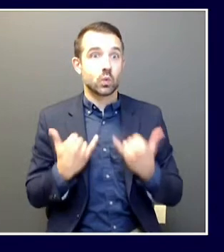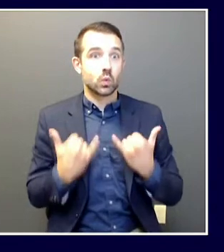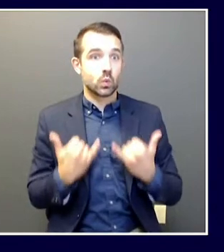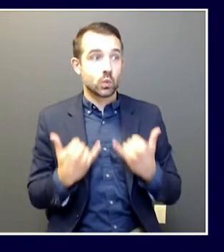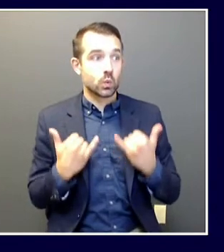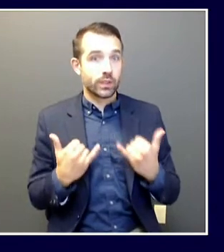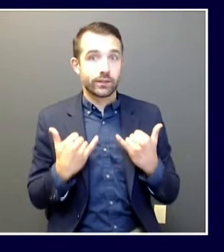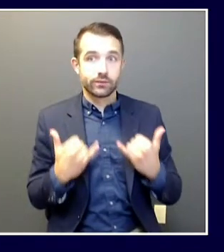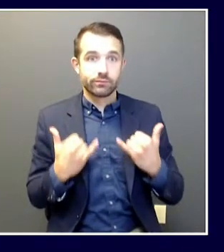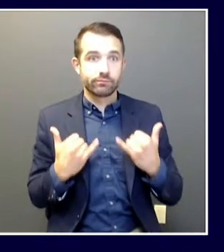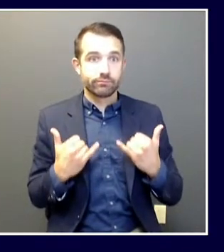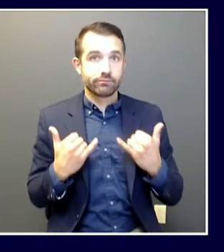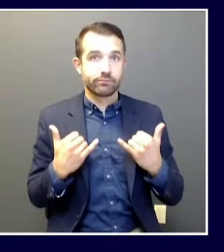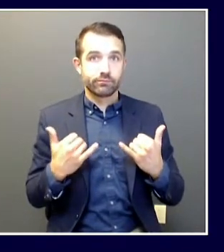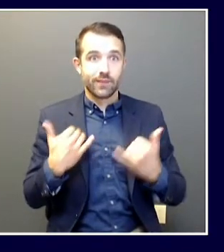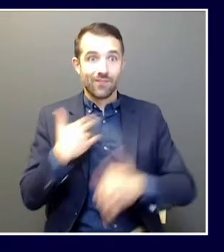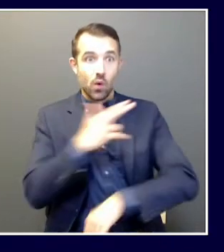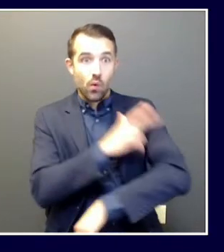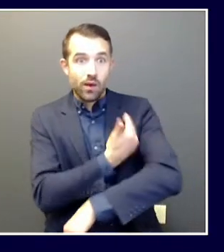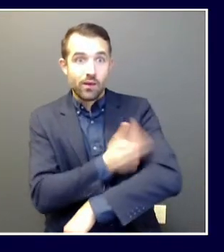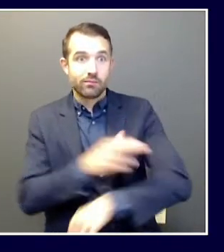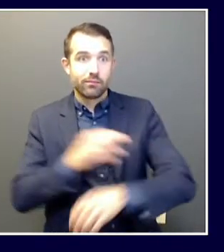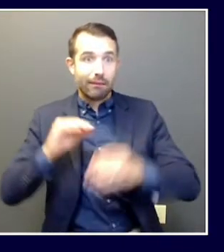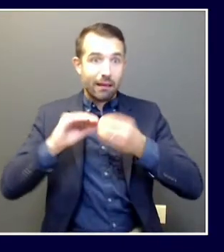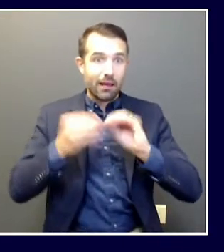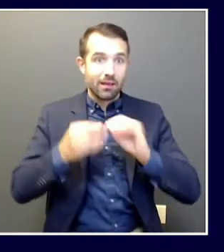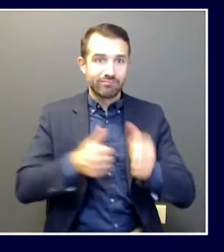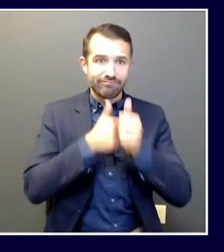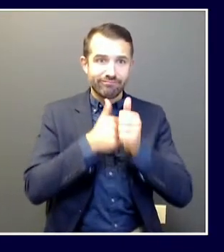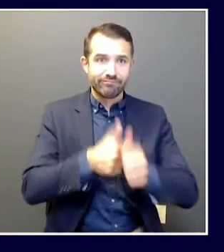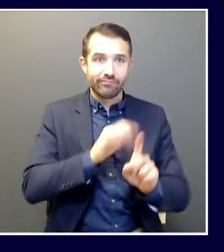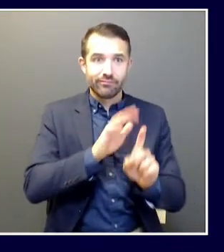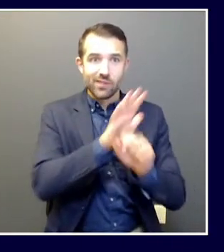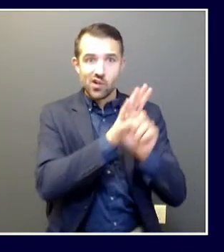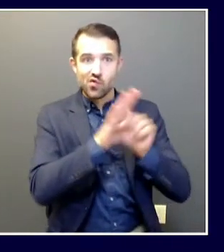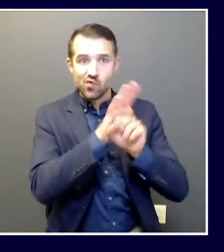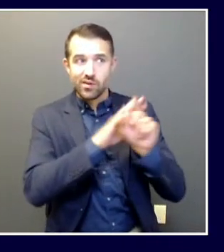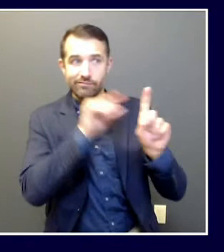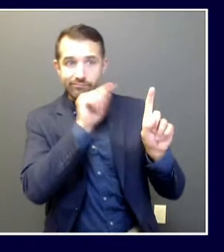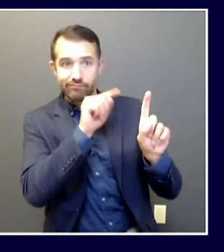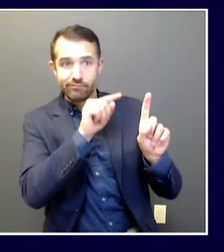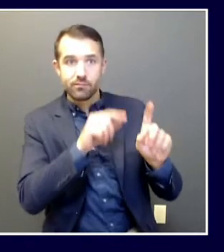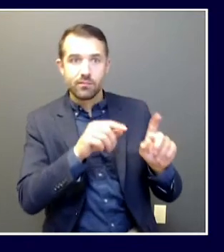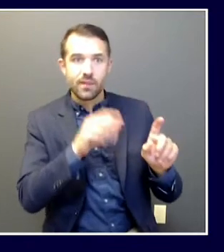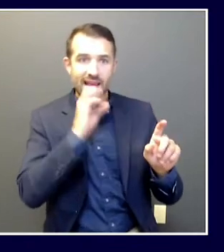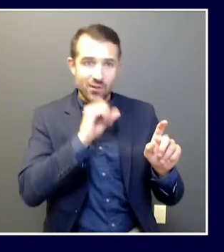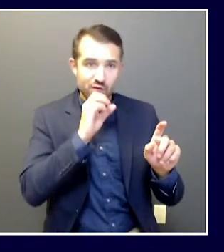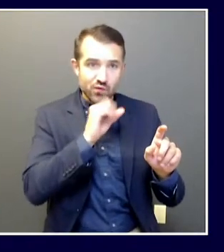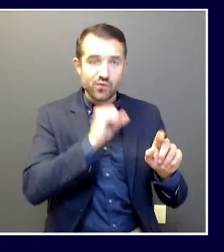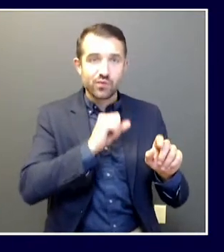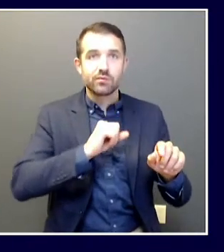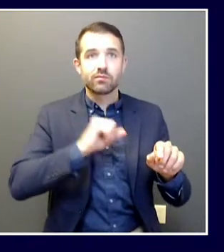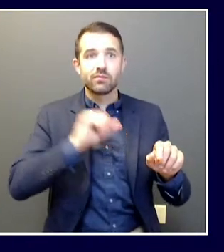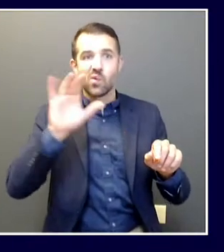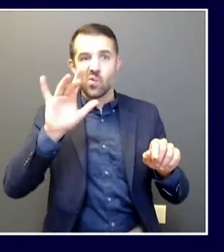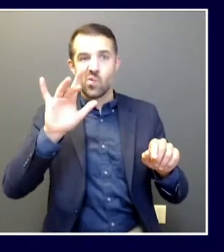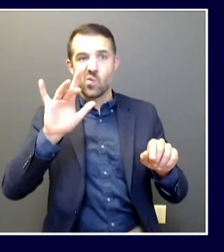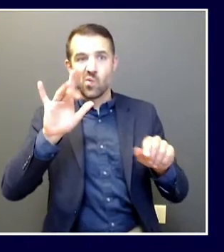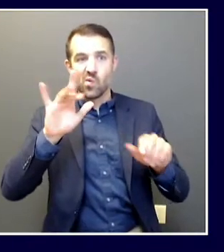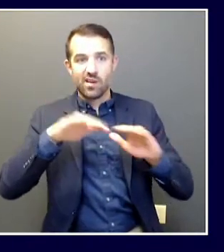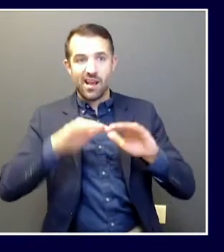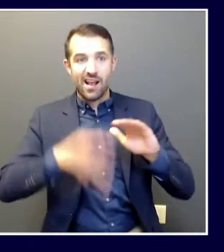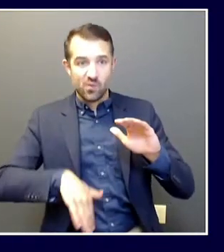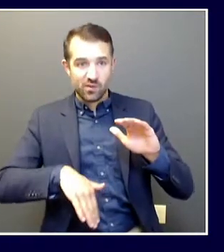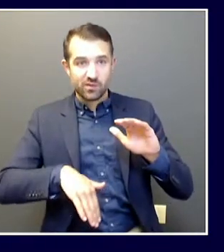hospitalization data by county and age for individuals who are under the age of 25. And I'm wondering if Maine CDC tracks